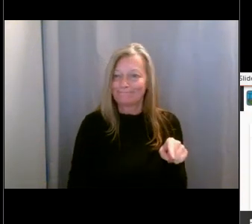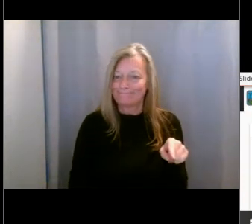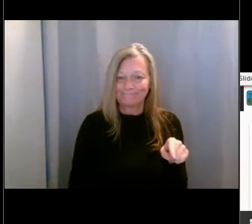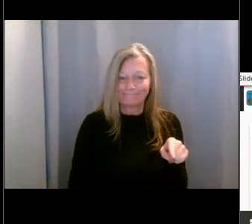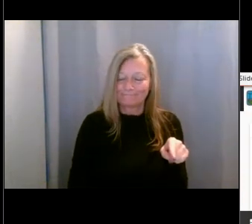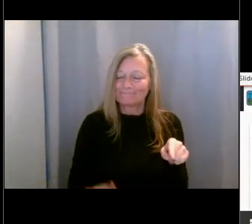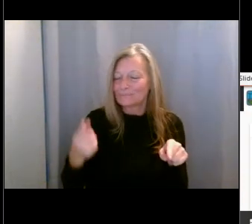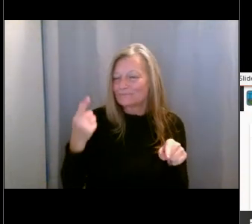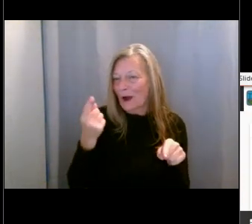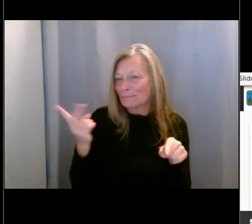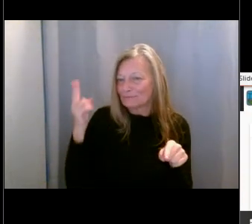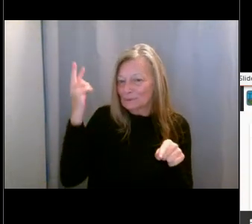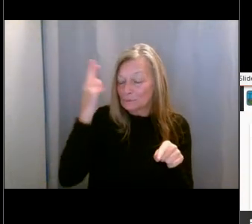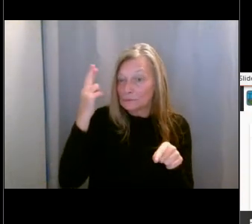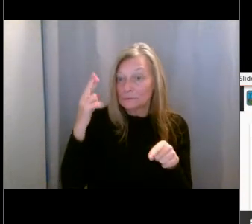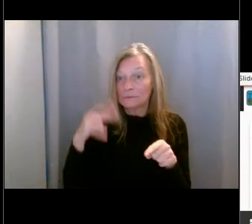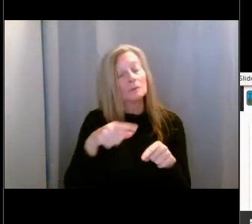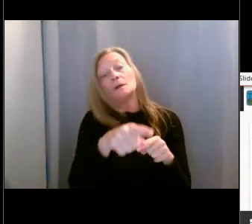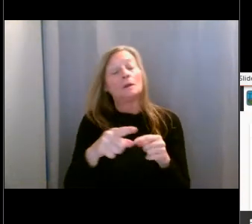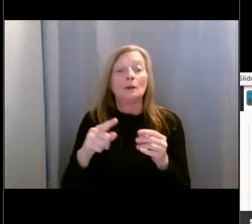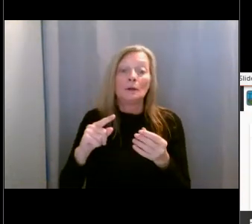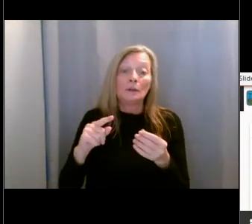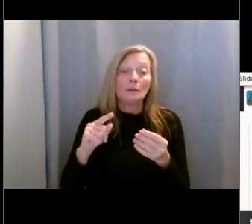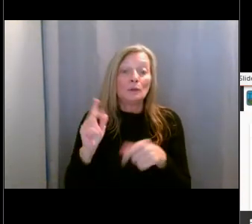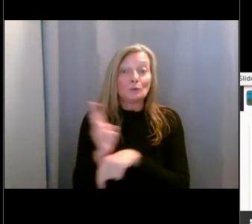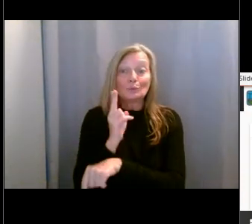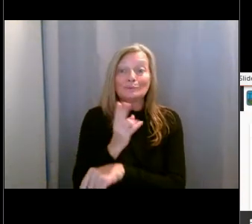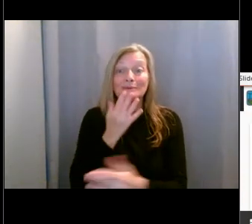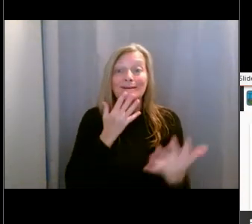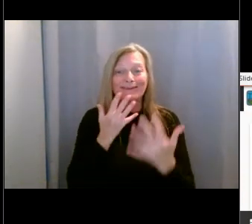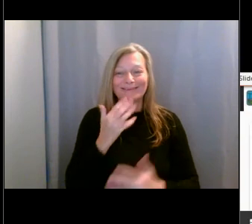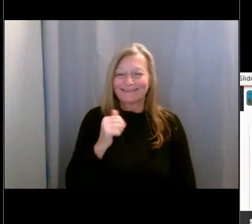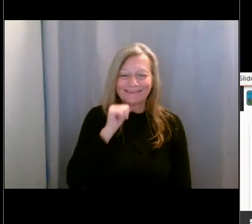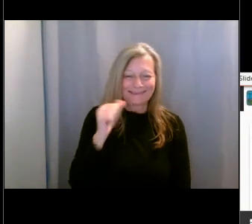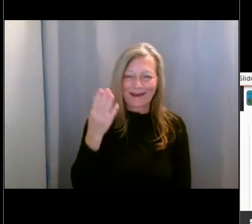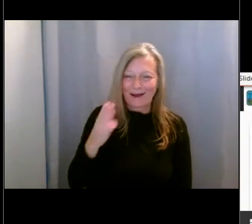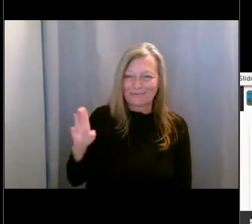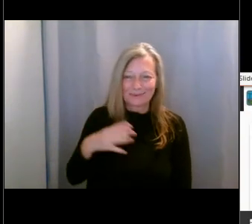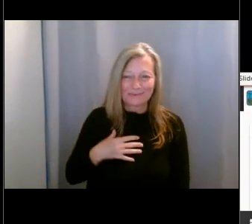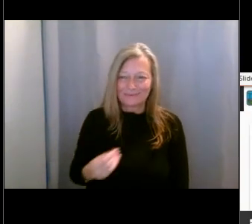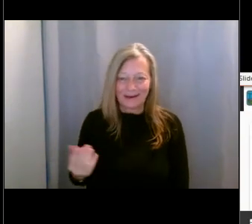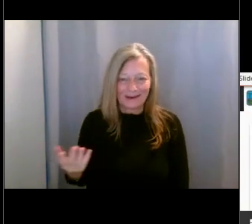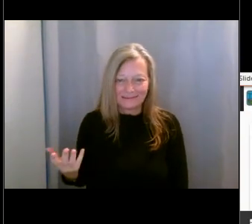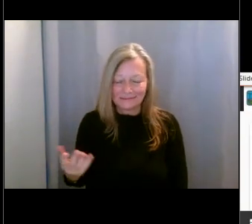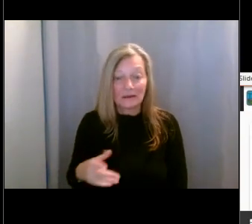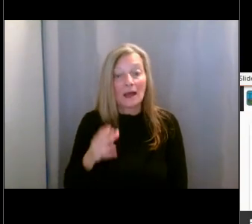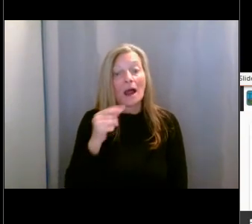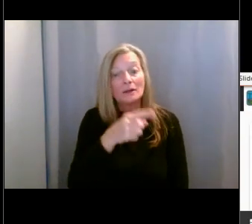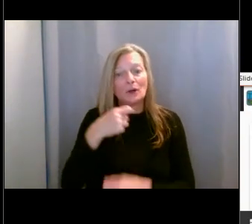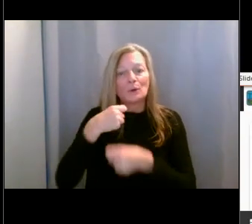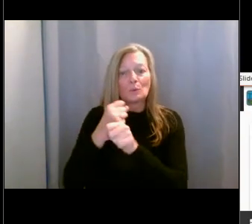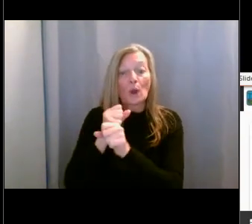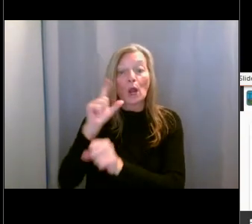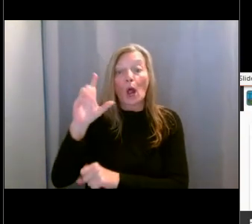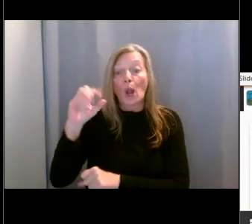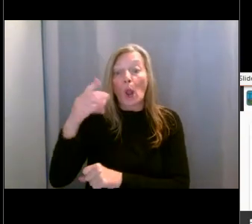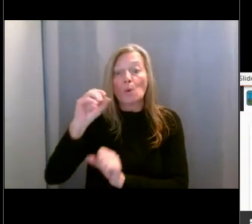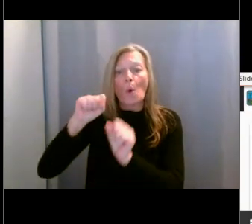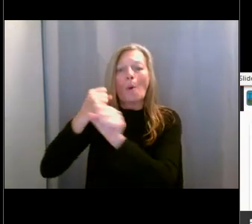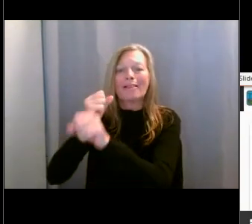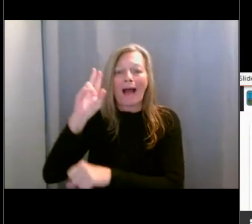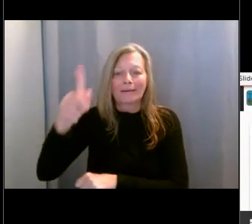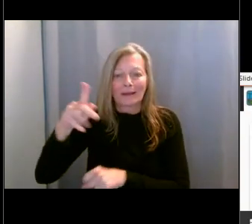reasons. One, the primary colors are not blue and white, and they created a logo lockup in the upper right. And so this is not brand